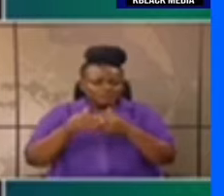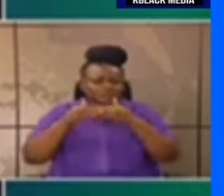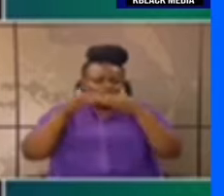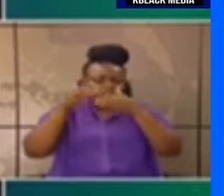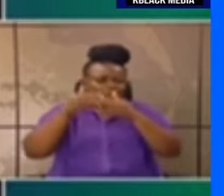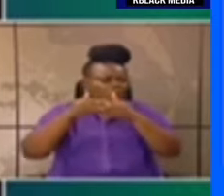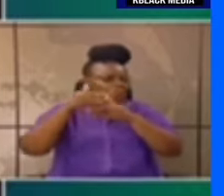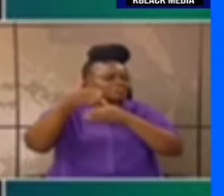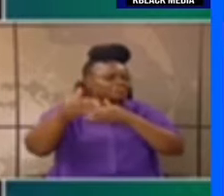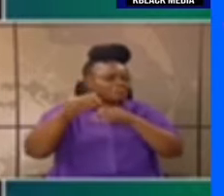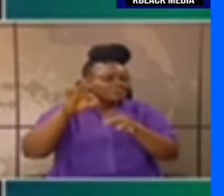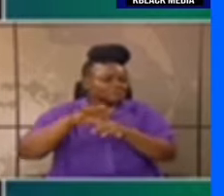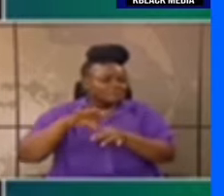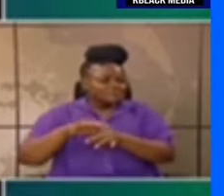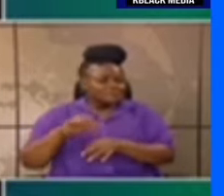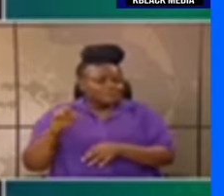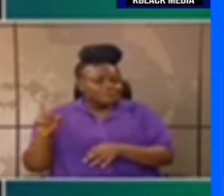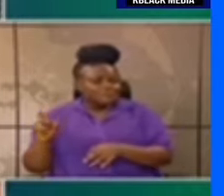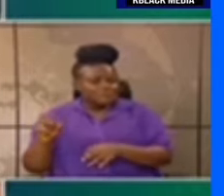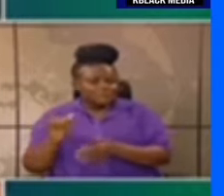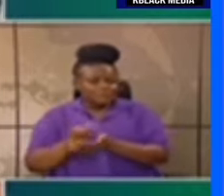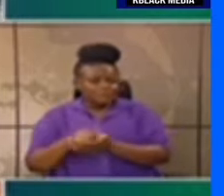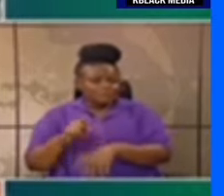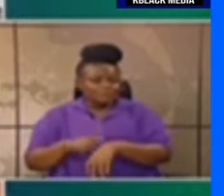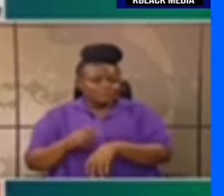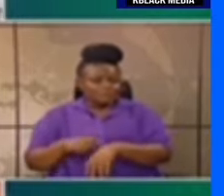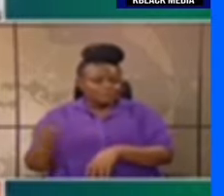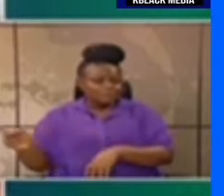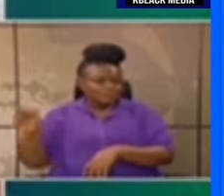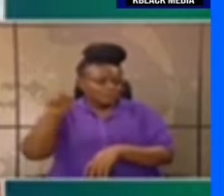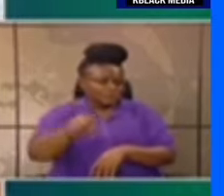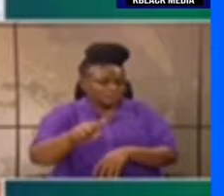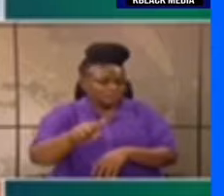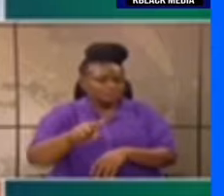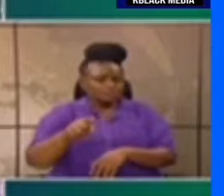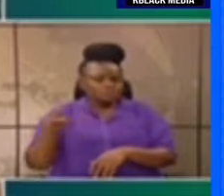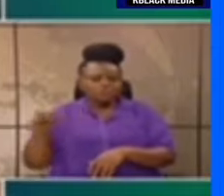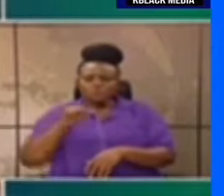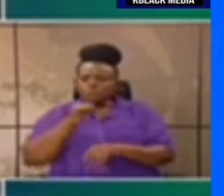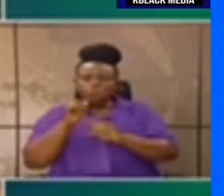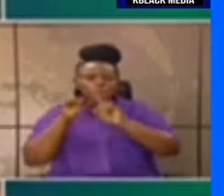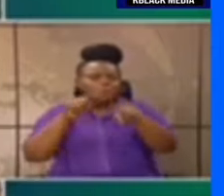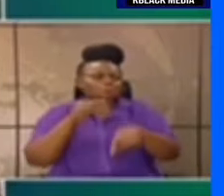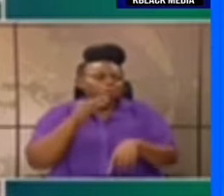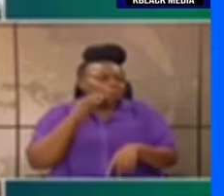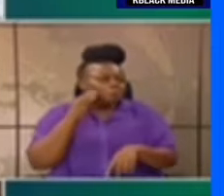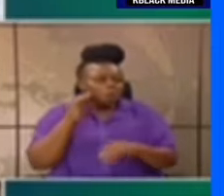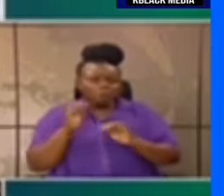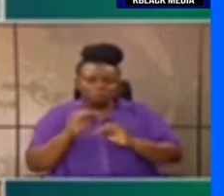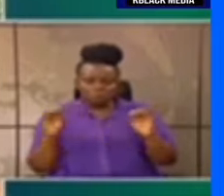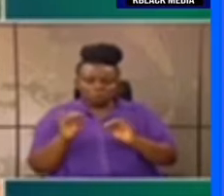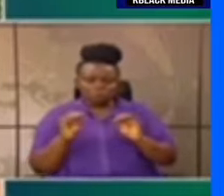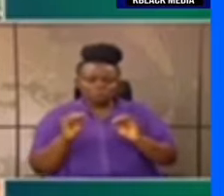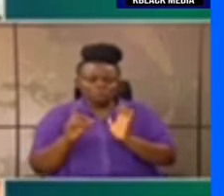Okay, Kwesiada, after Nuni Nakata, in fact, come on by, no, Dr. Karibu Kabiru, you are Matthew. In fact, me, when you